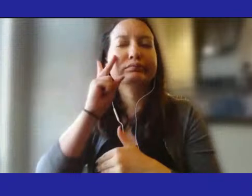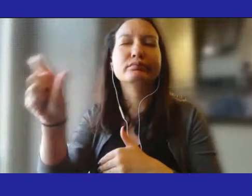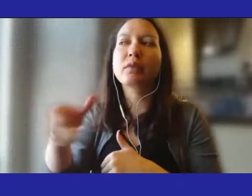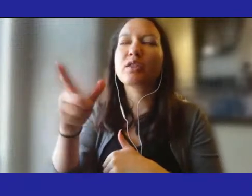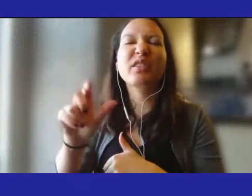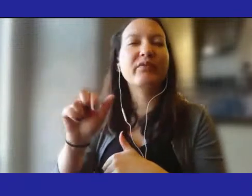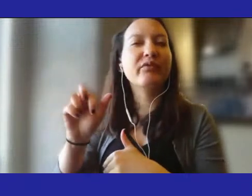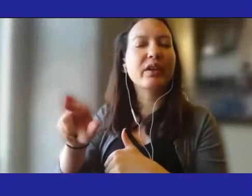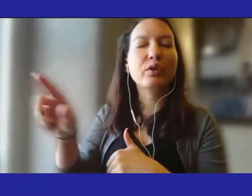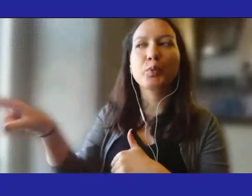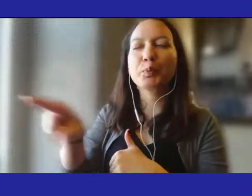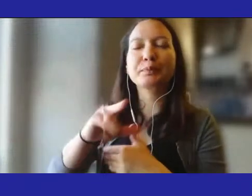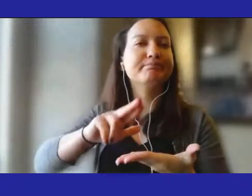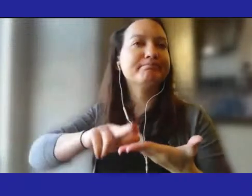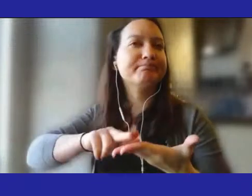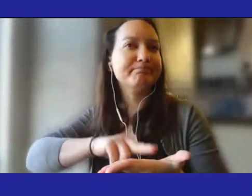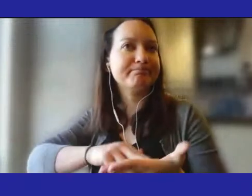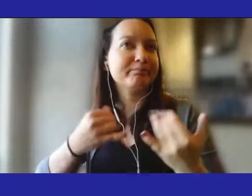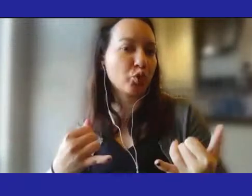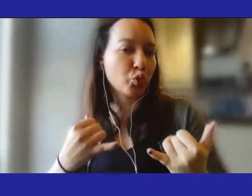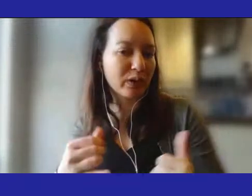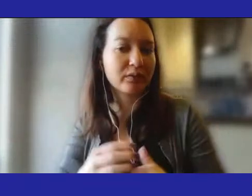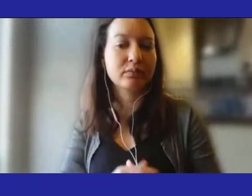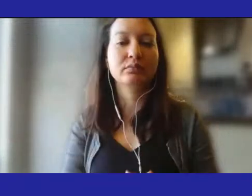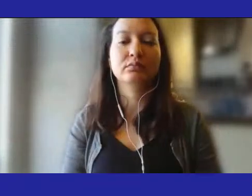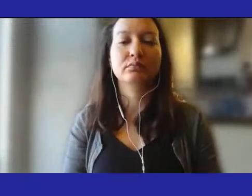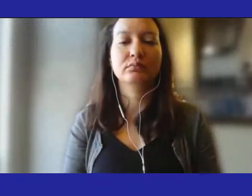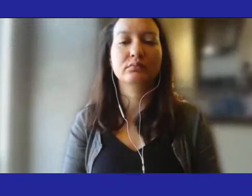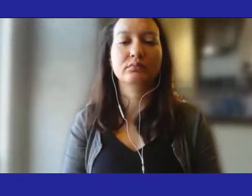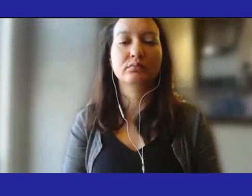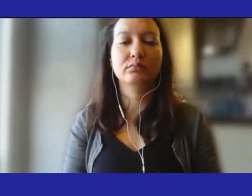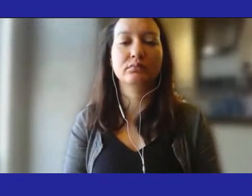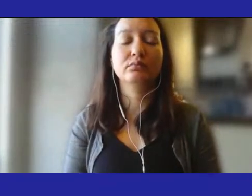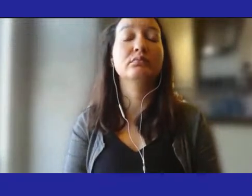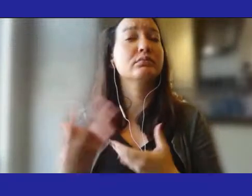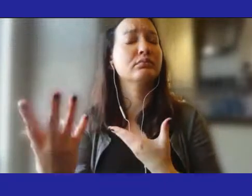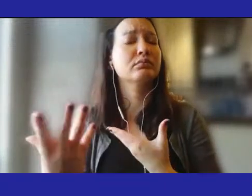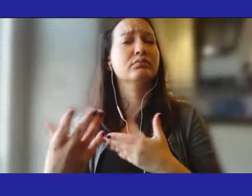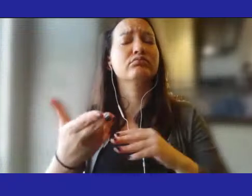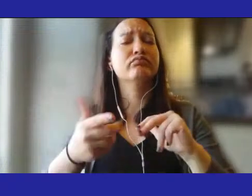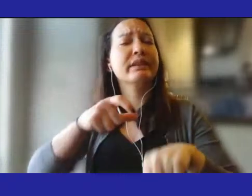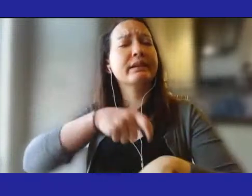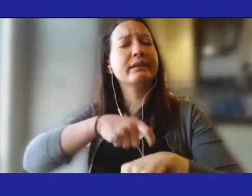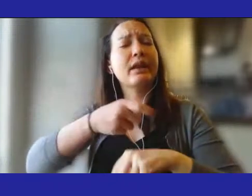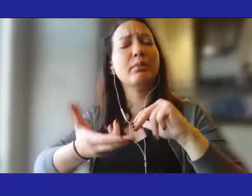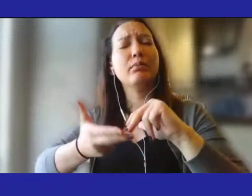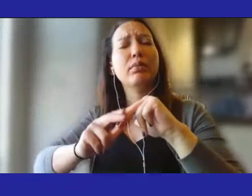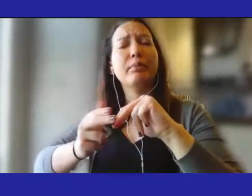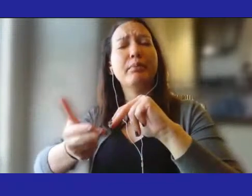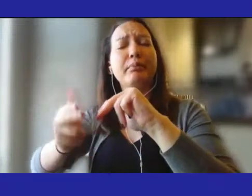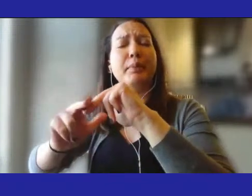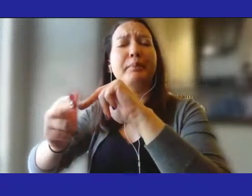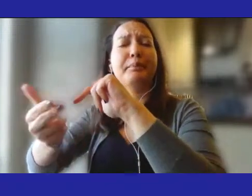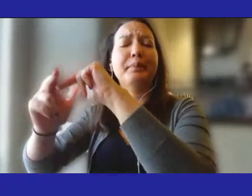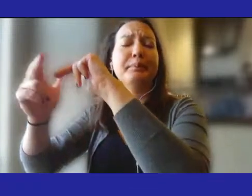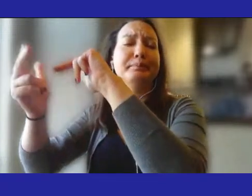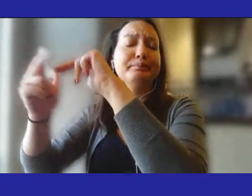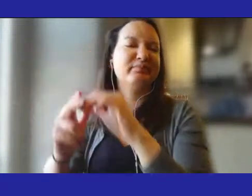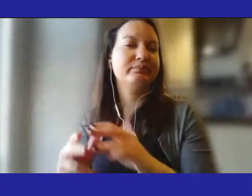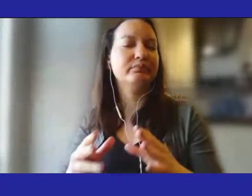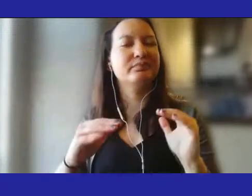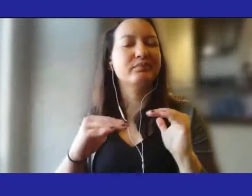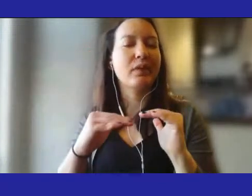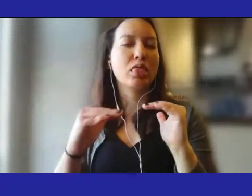we contract with, but their increases over time are still below your sort of standard inflation rates for any